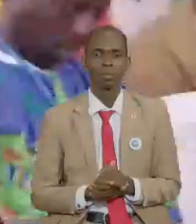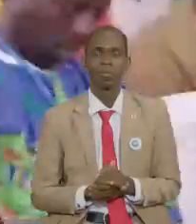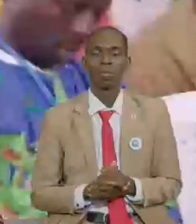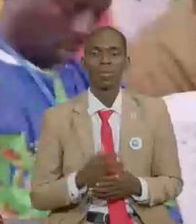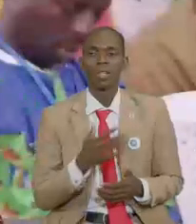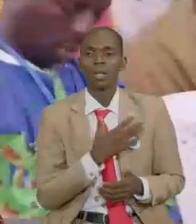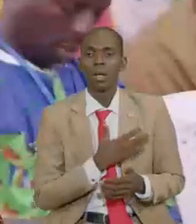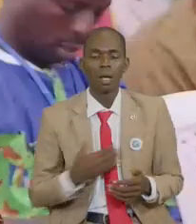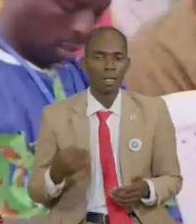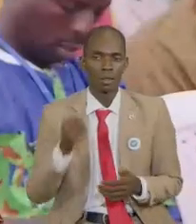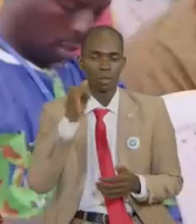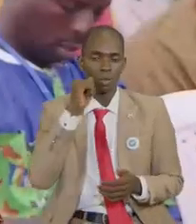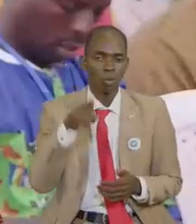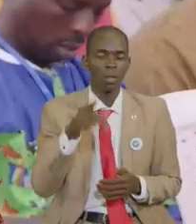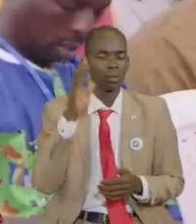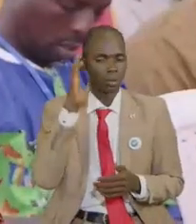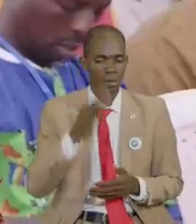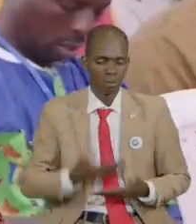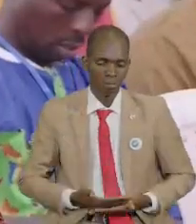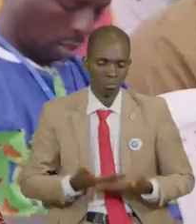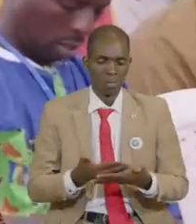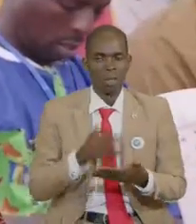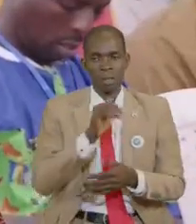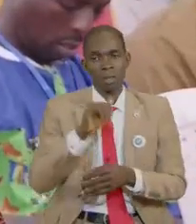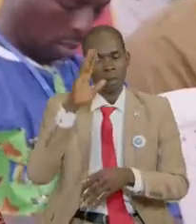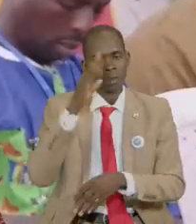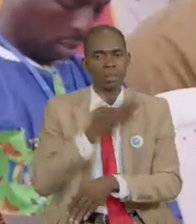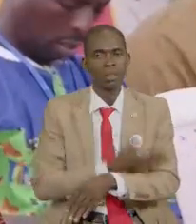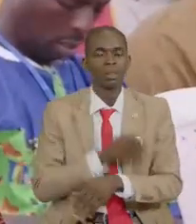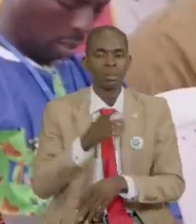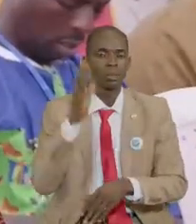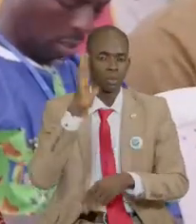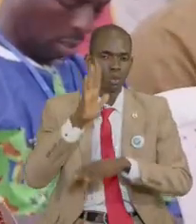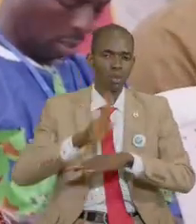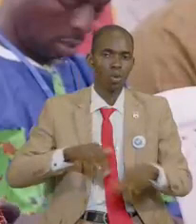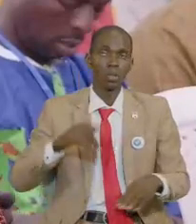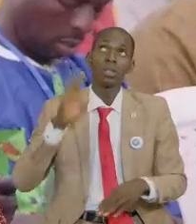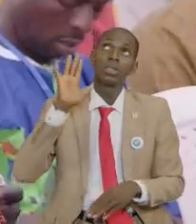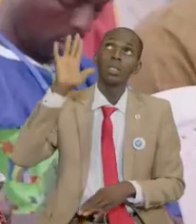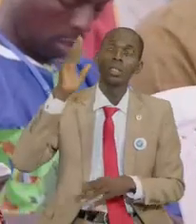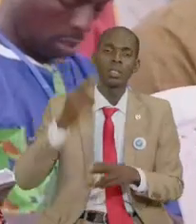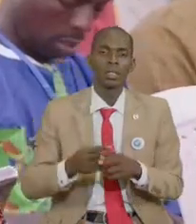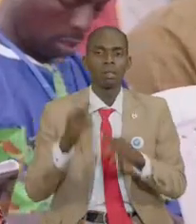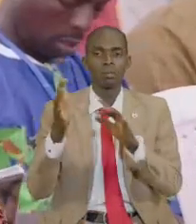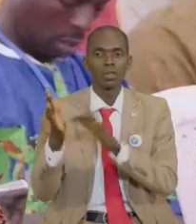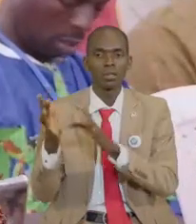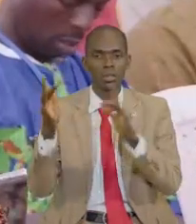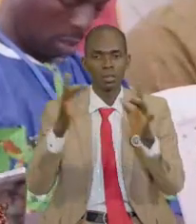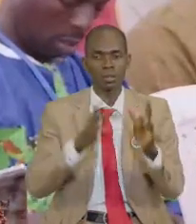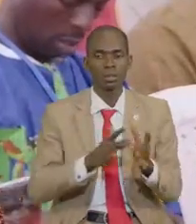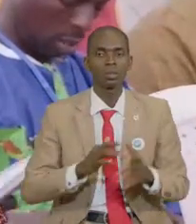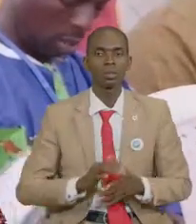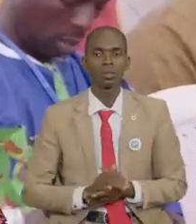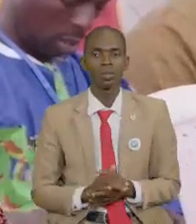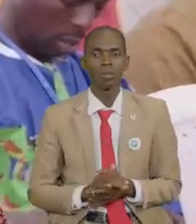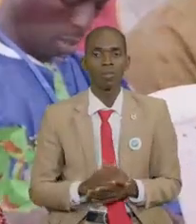And she shall bring forth a son, and thou shalt call his name Jesus. For